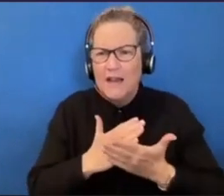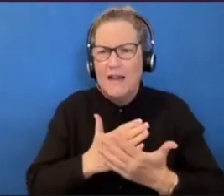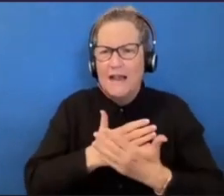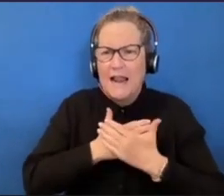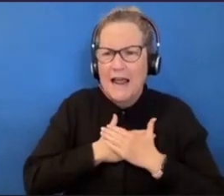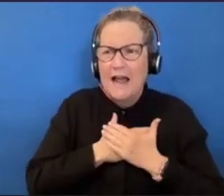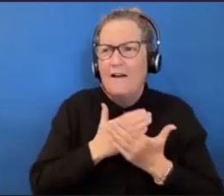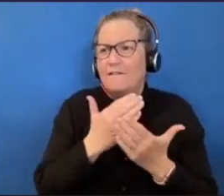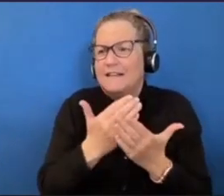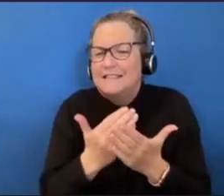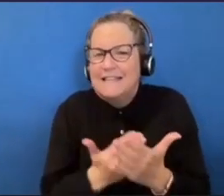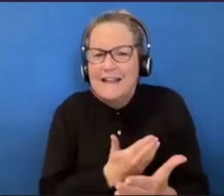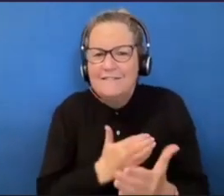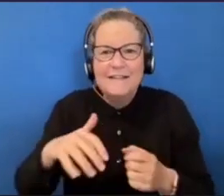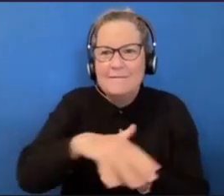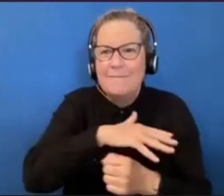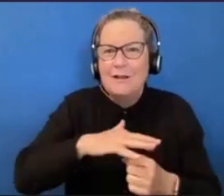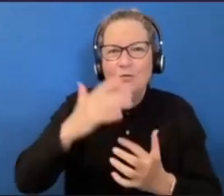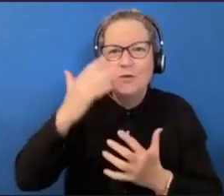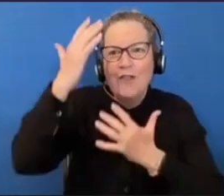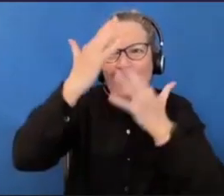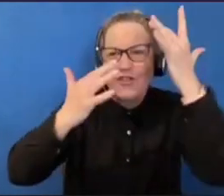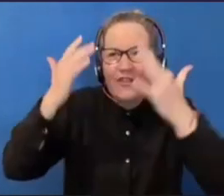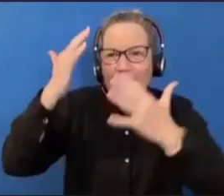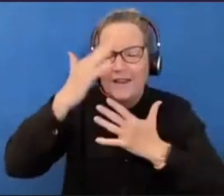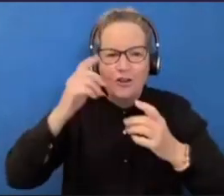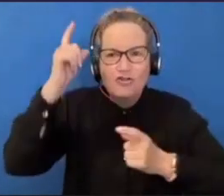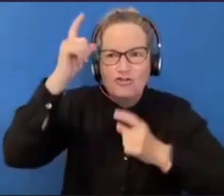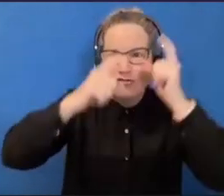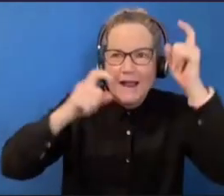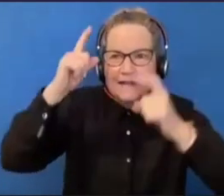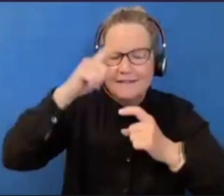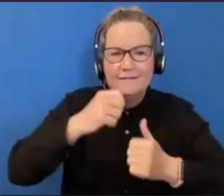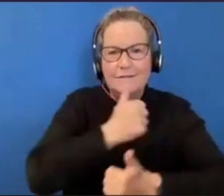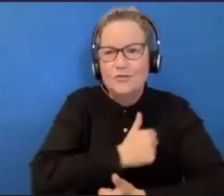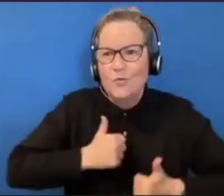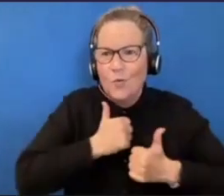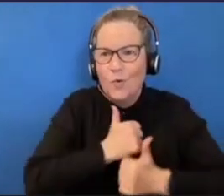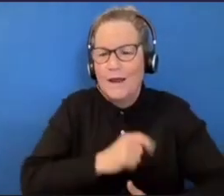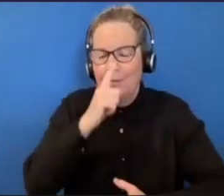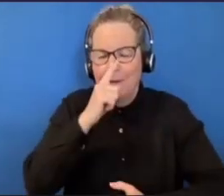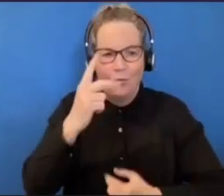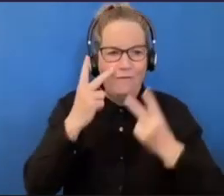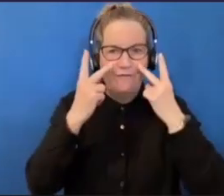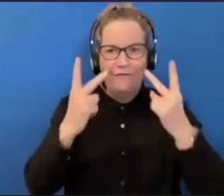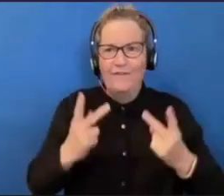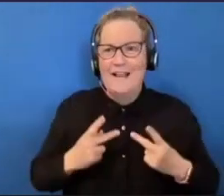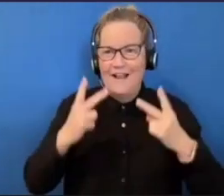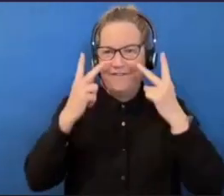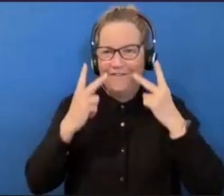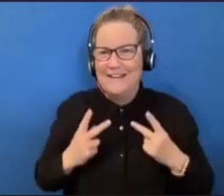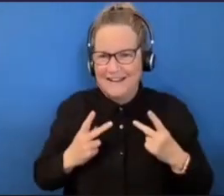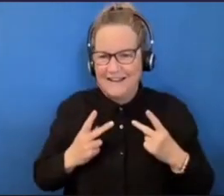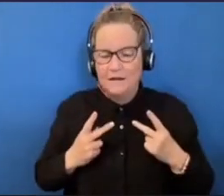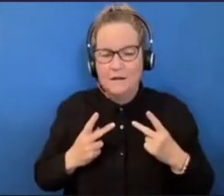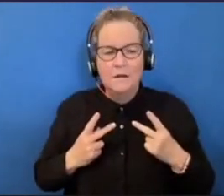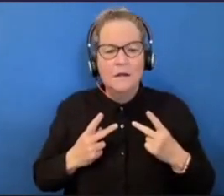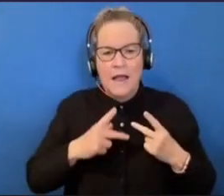space to be creative, space to think, to enjoy life, have people visit, a place where I can be